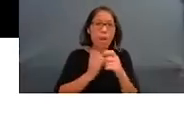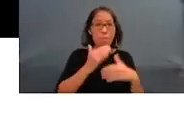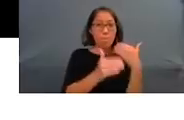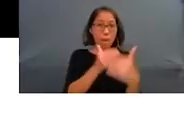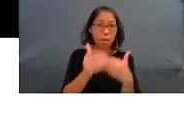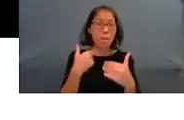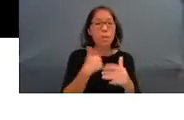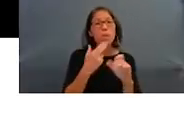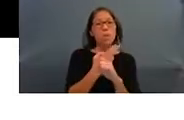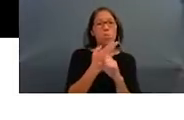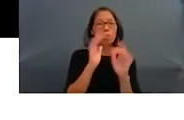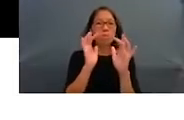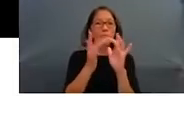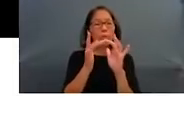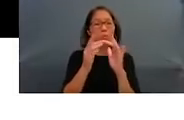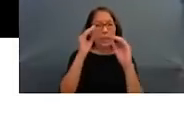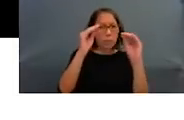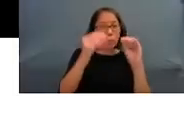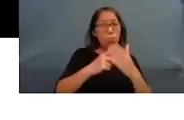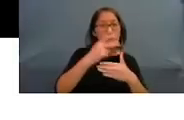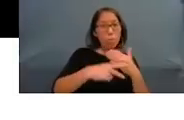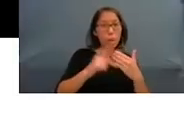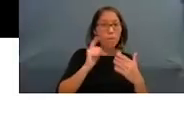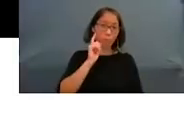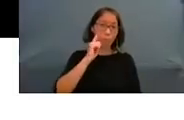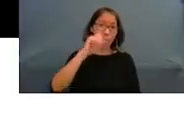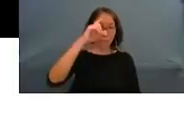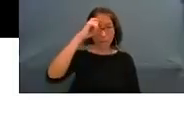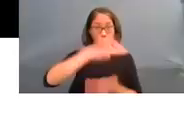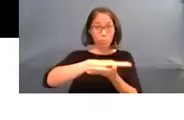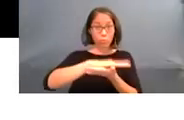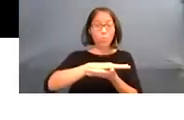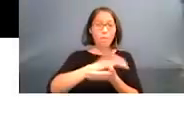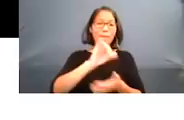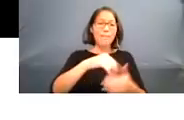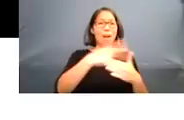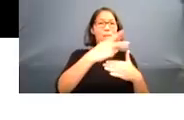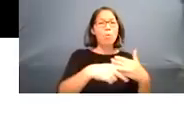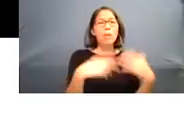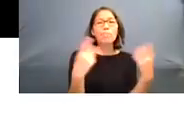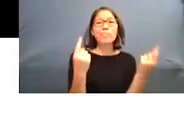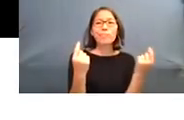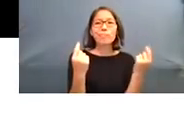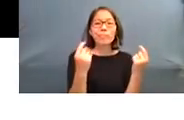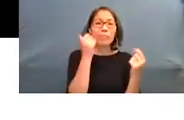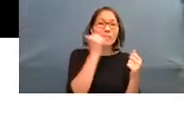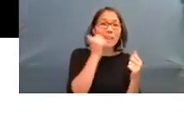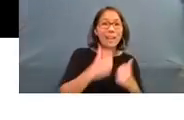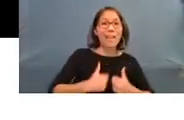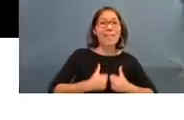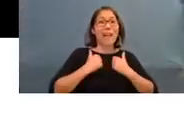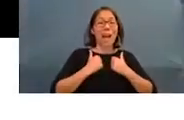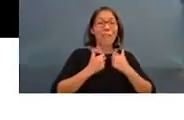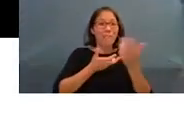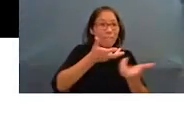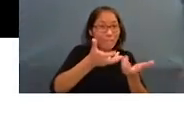used a virtual instructional program in our summer school. And that program featured daily live interactions